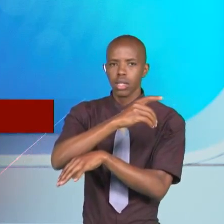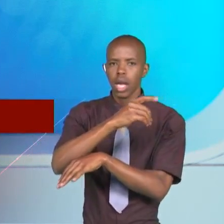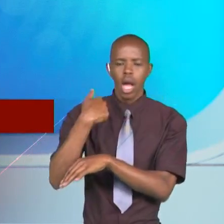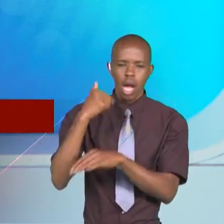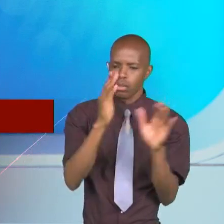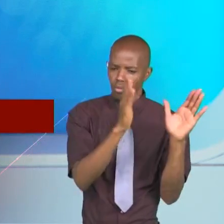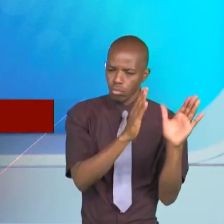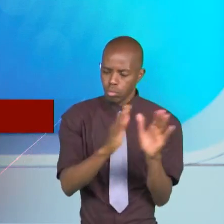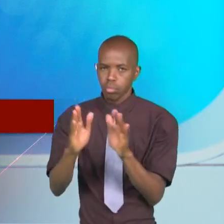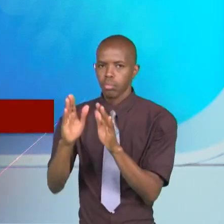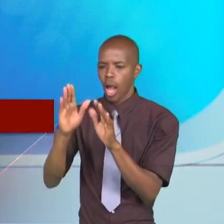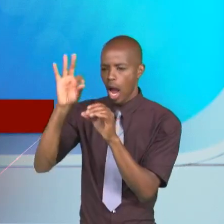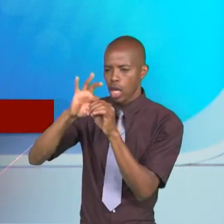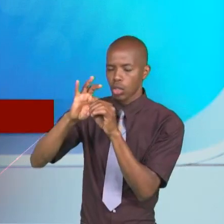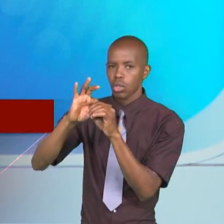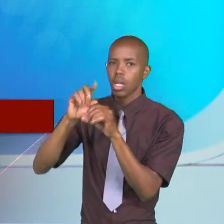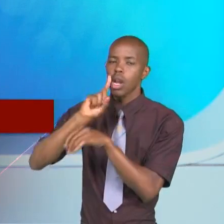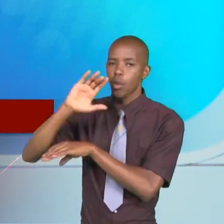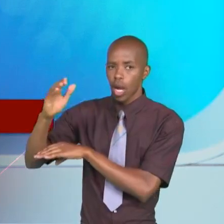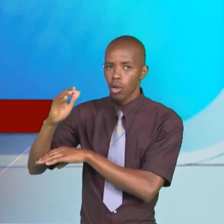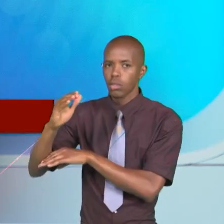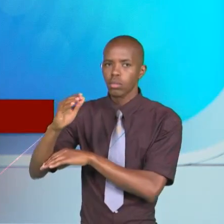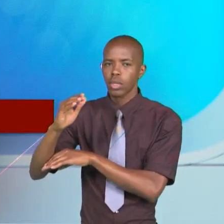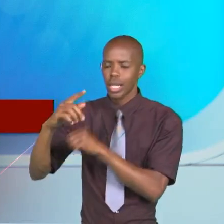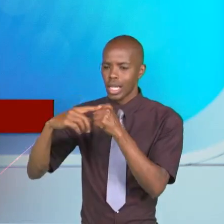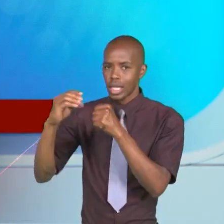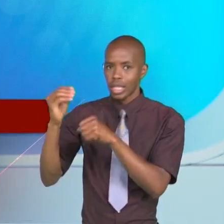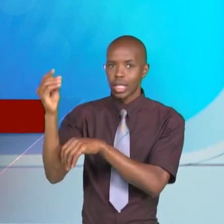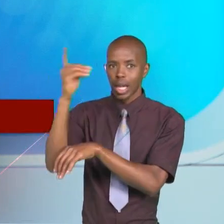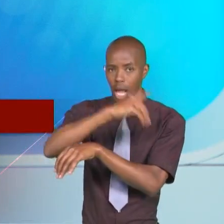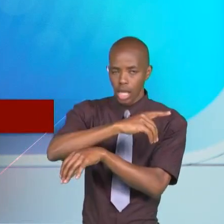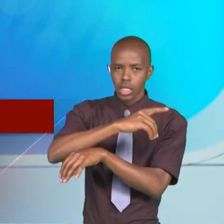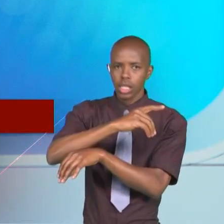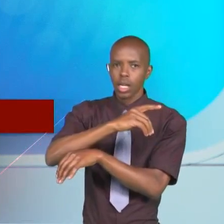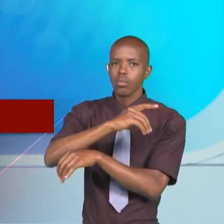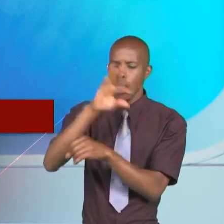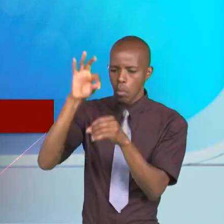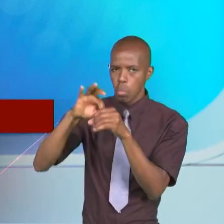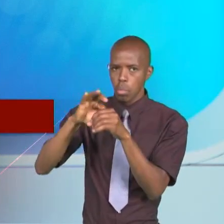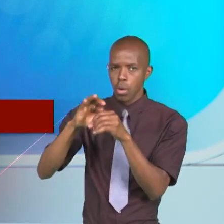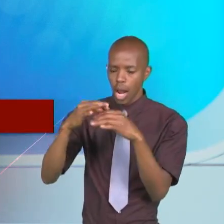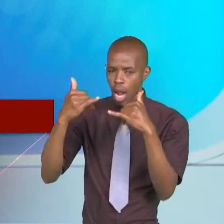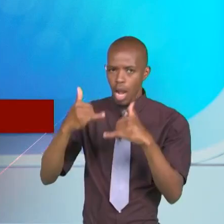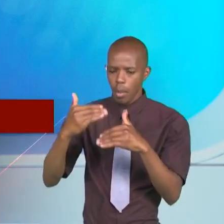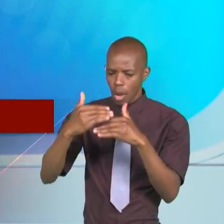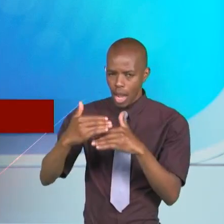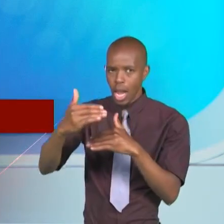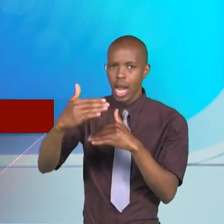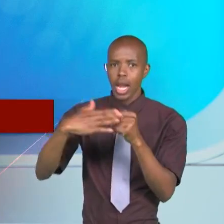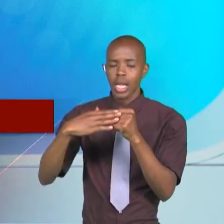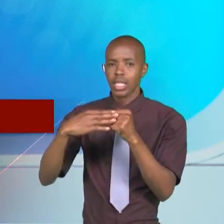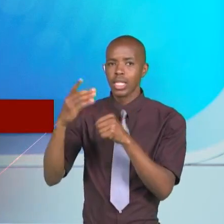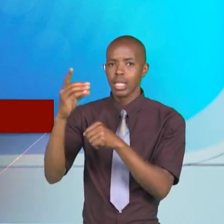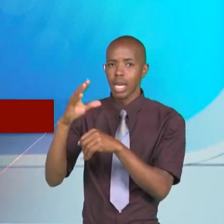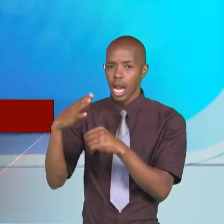prepare for a by-election in Nairobi County. So if it's 60 days, then I'm guessing that a by-election, is it now 90 days after the impeachment